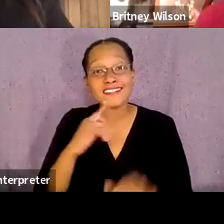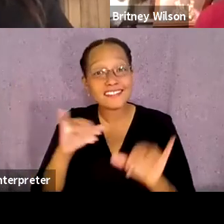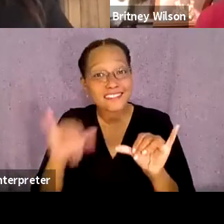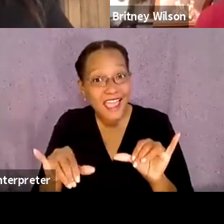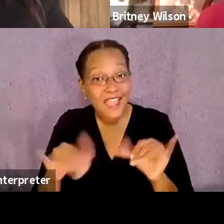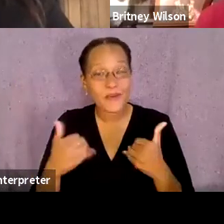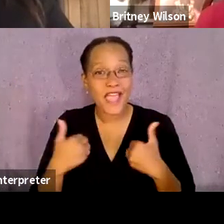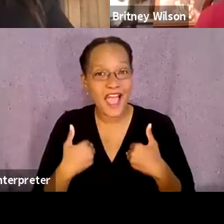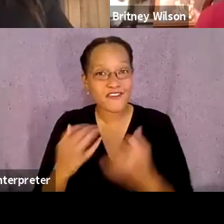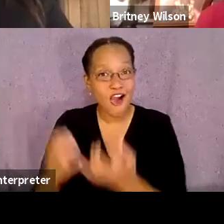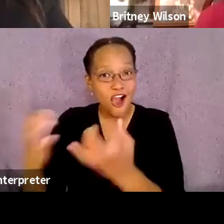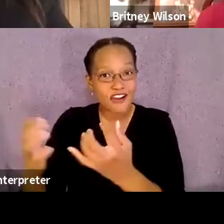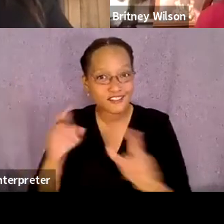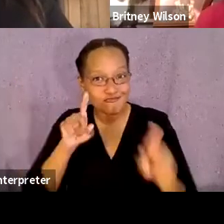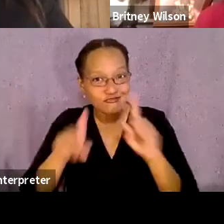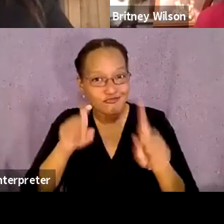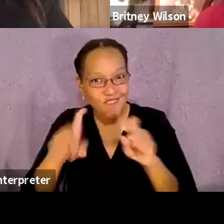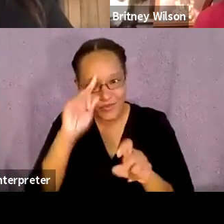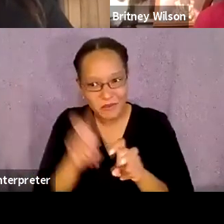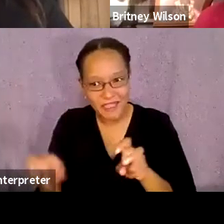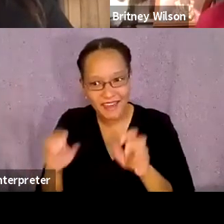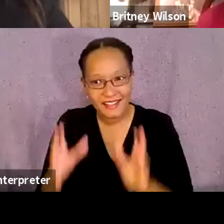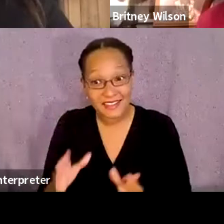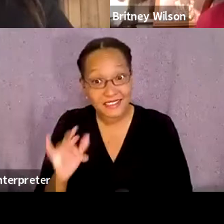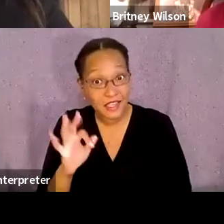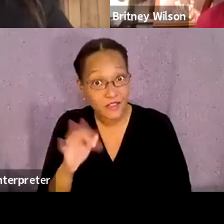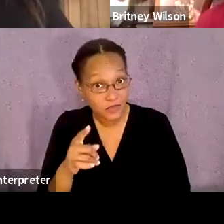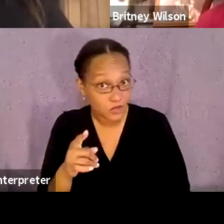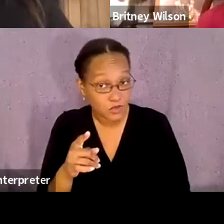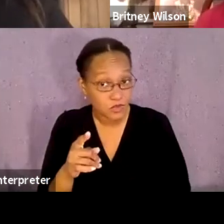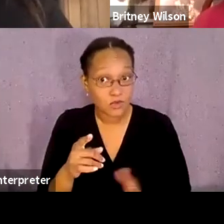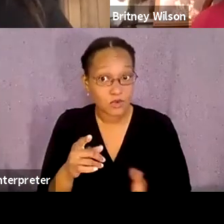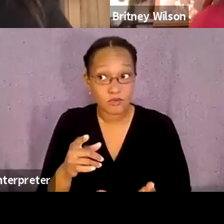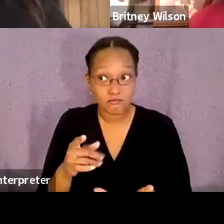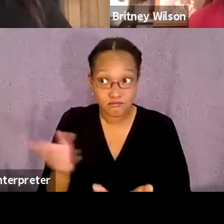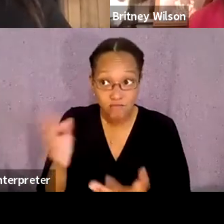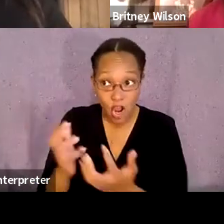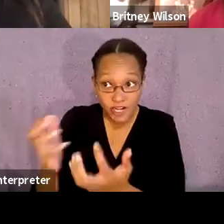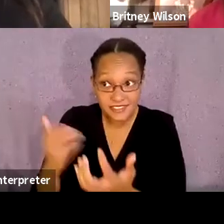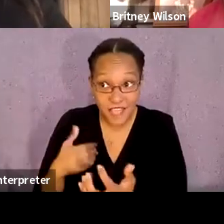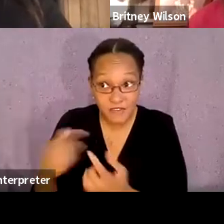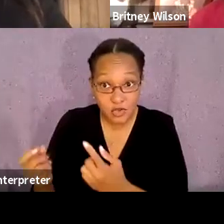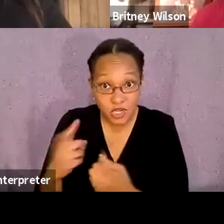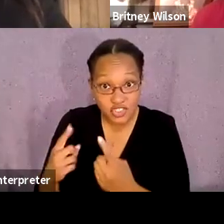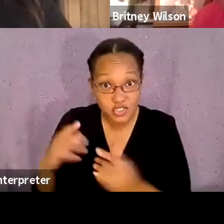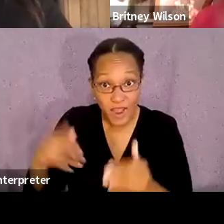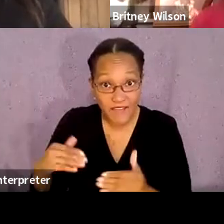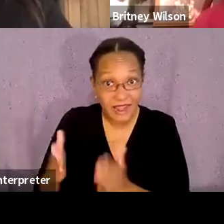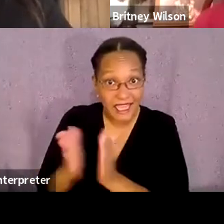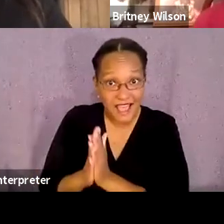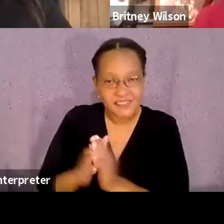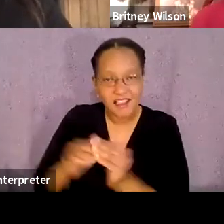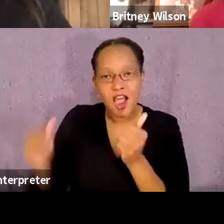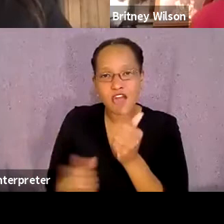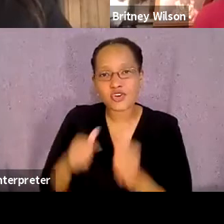some audience questions for our panelists. And if you have one that you didn't ask yet, go ahead and write it in the Q&A box now. In